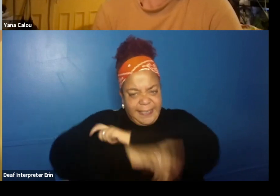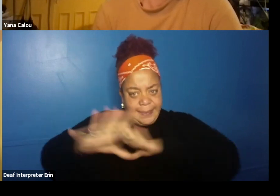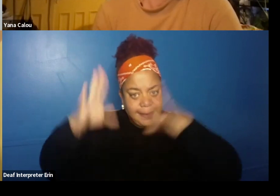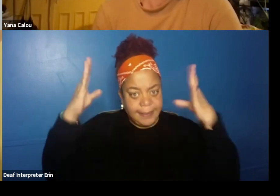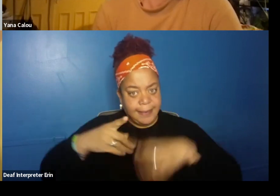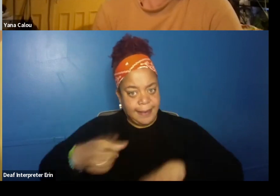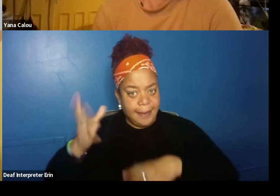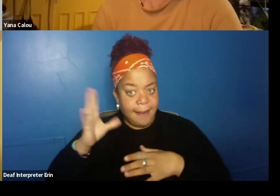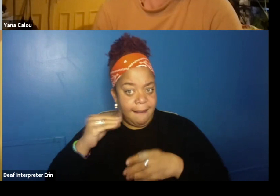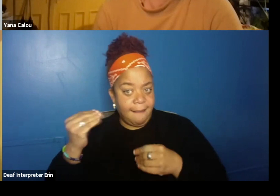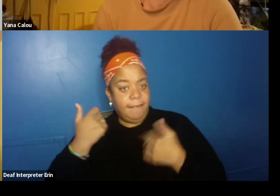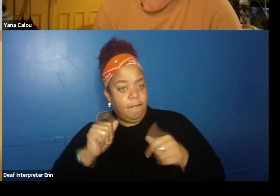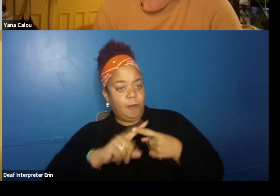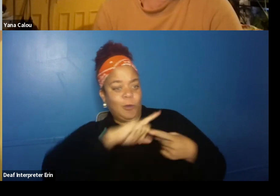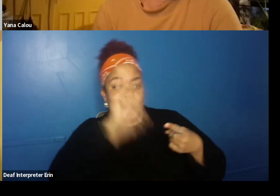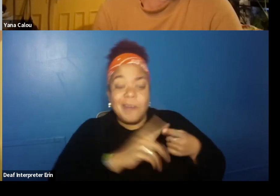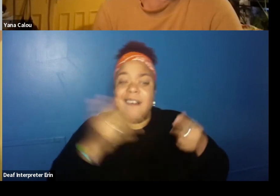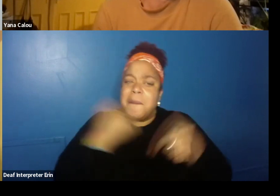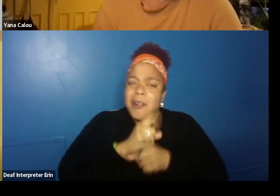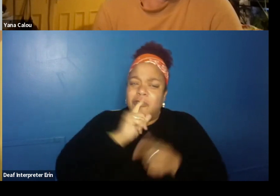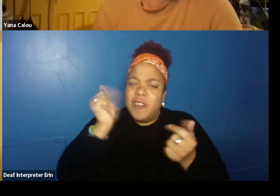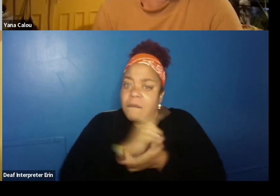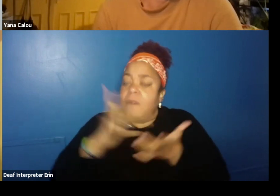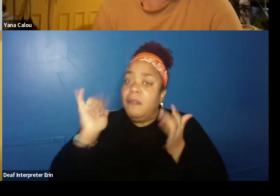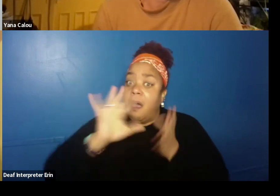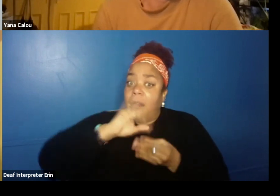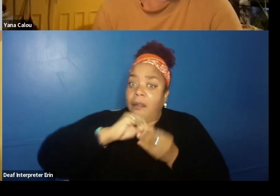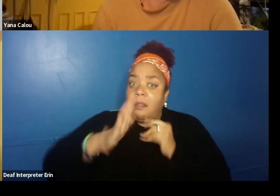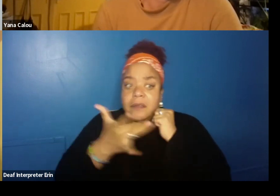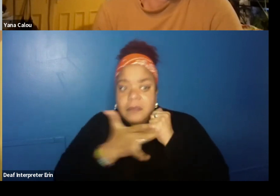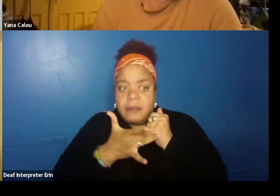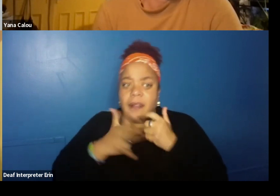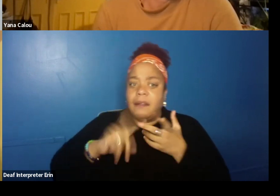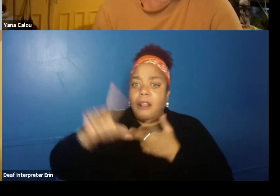tech, logistics, to our interpreters, and to our captioners tonight.